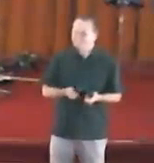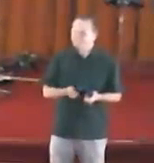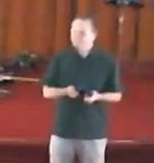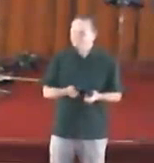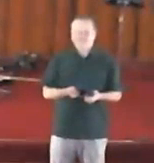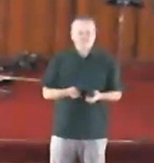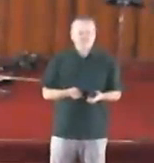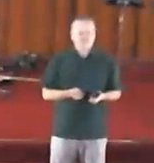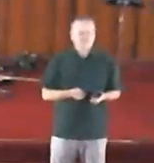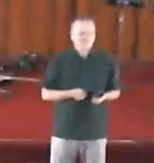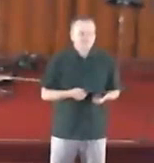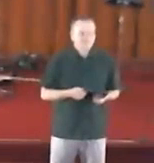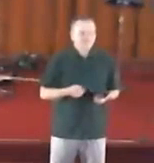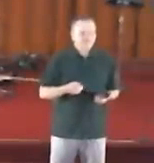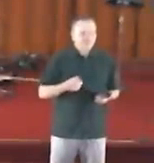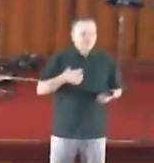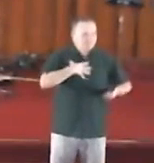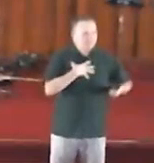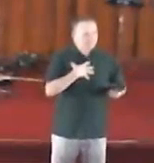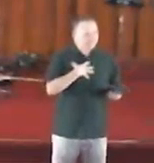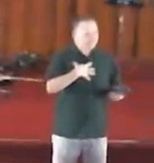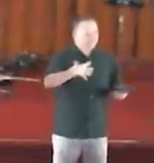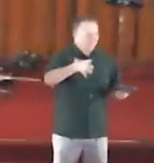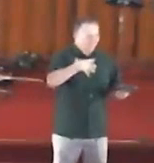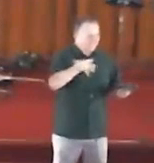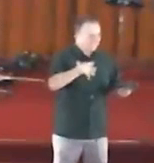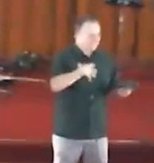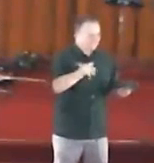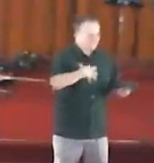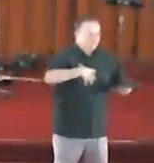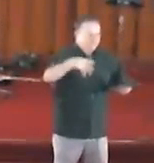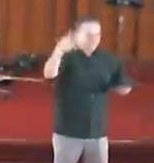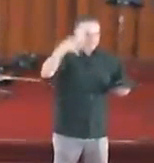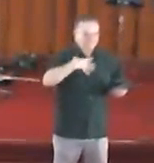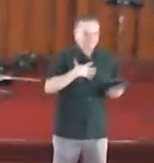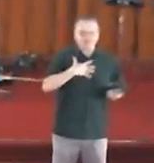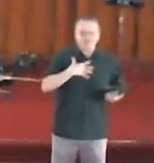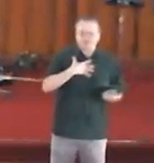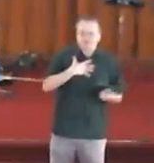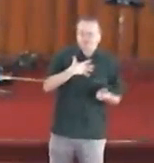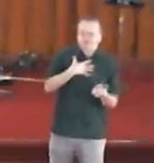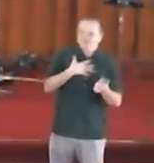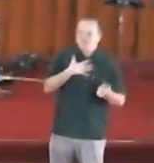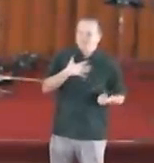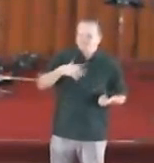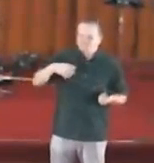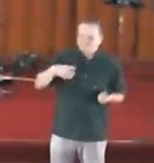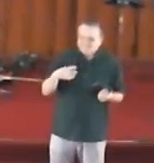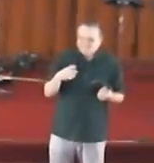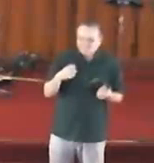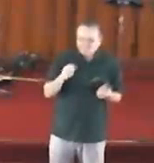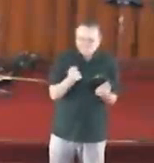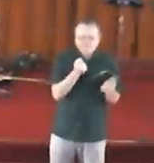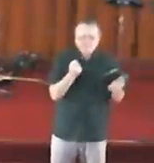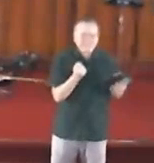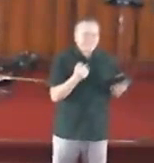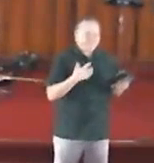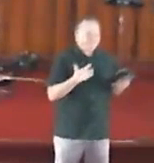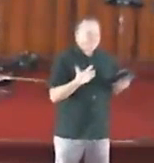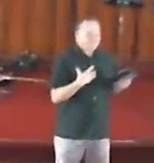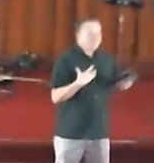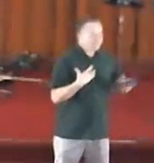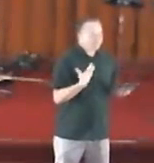man knows God. Hay partes aquí de este pastor, de Paul, que no